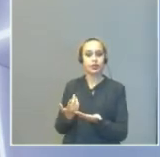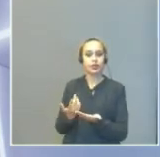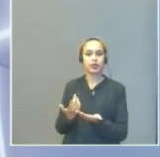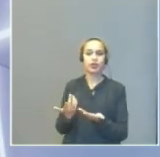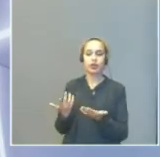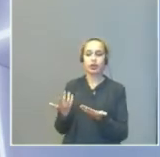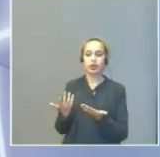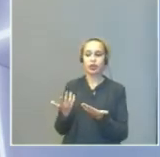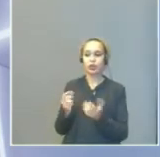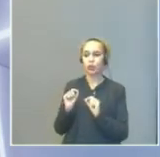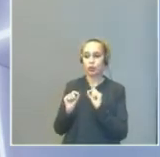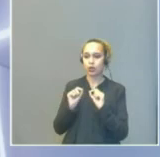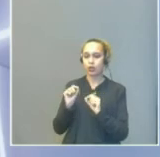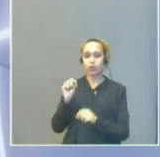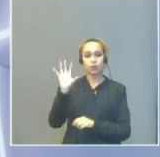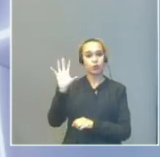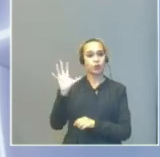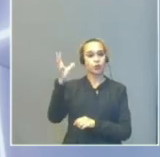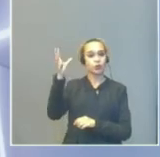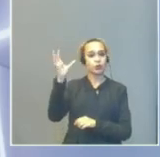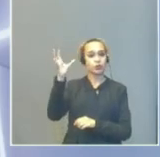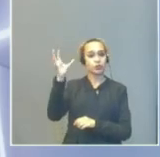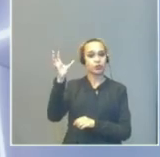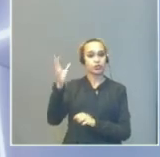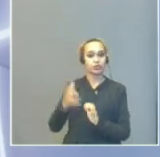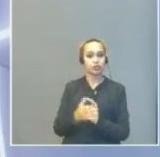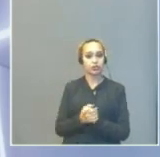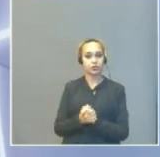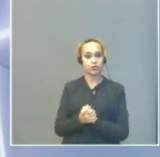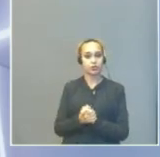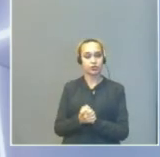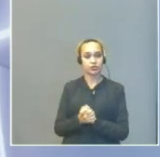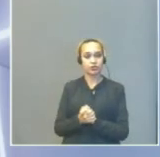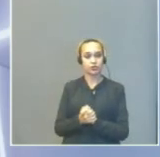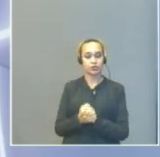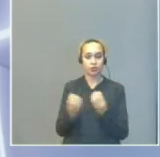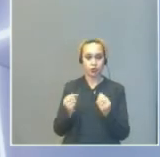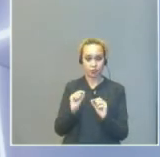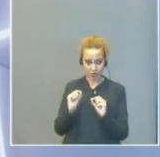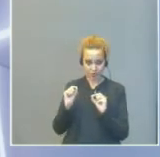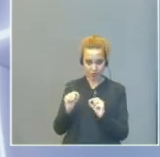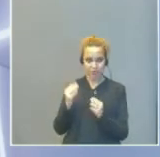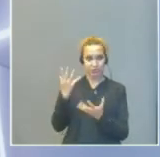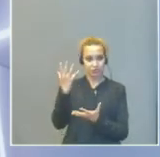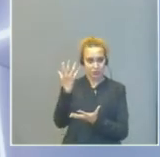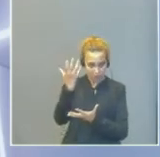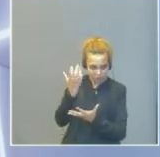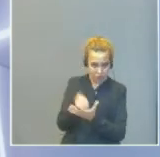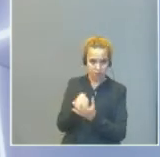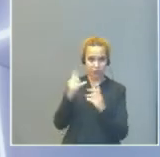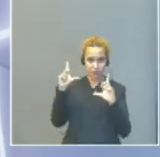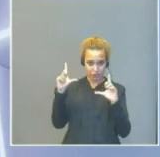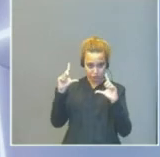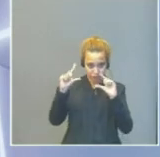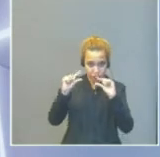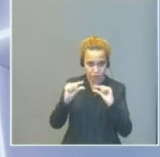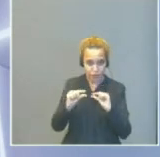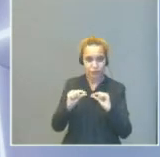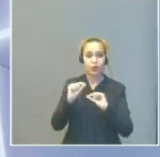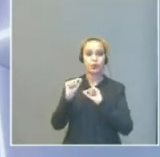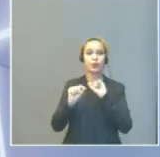justice might frame climate justice in palatable ways, reducing it to, say, carbon